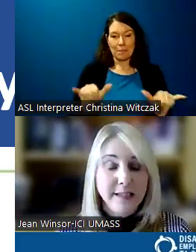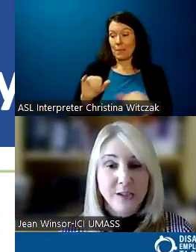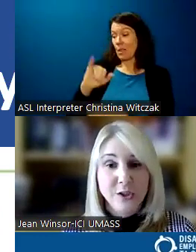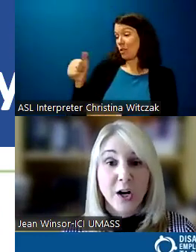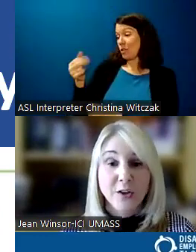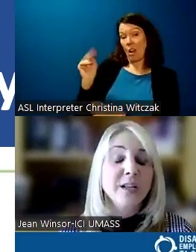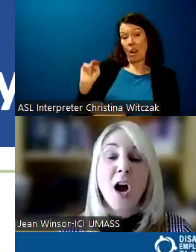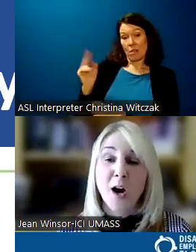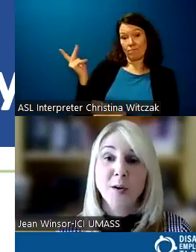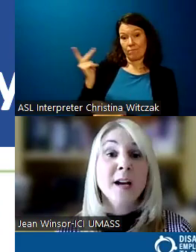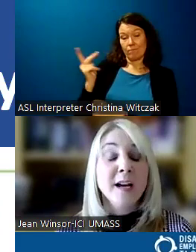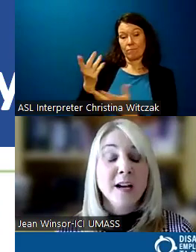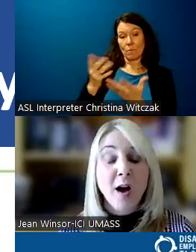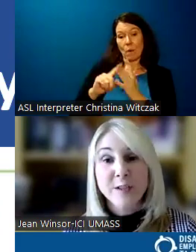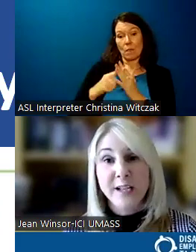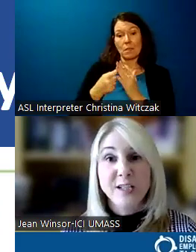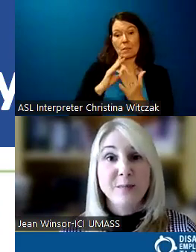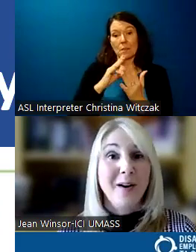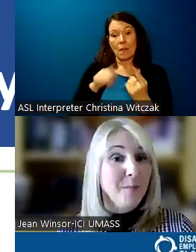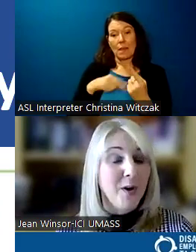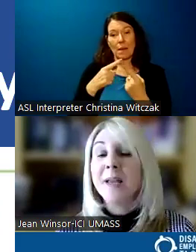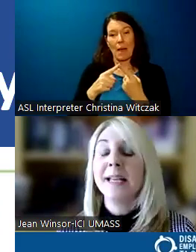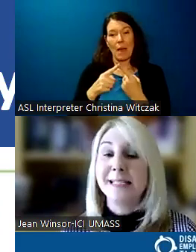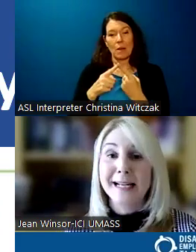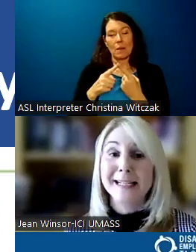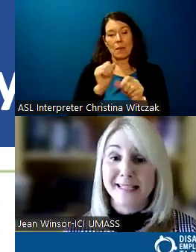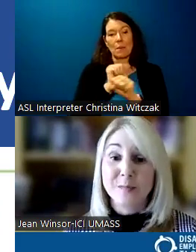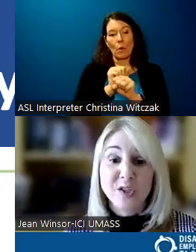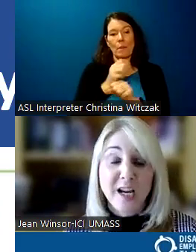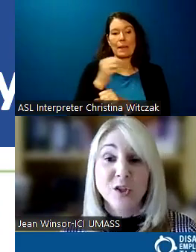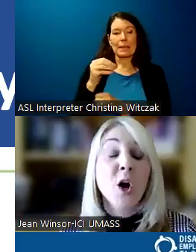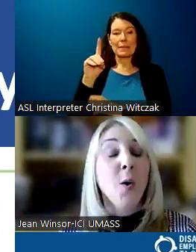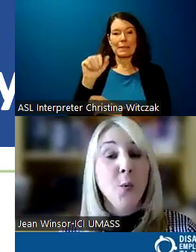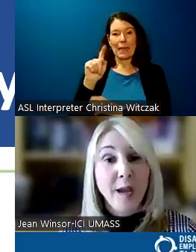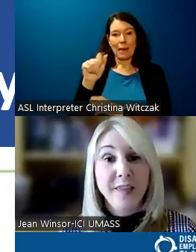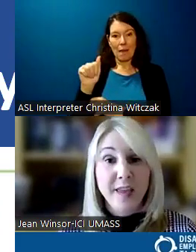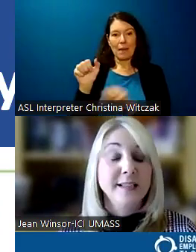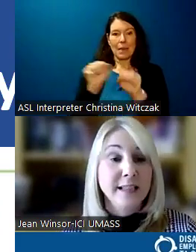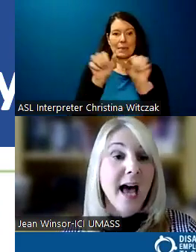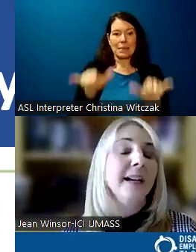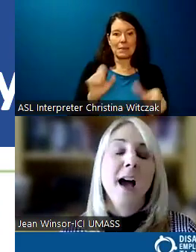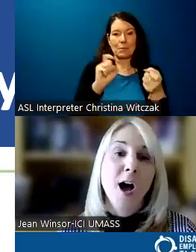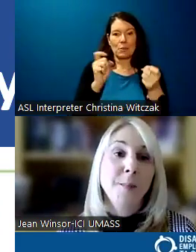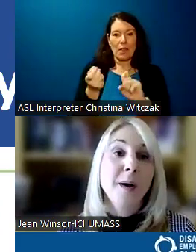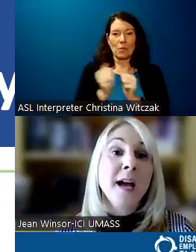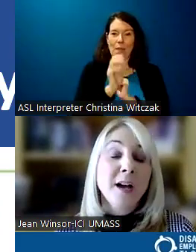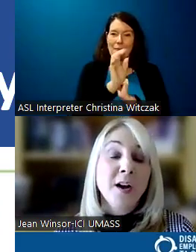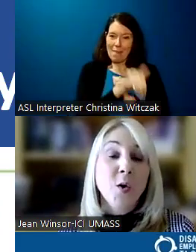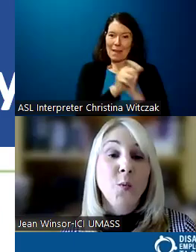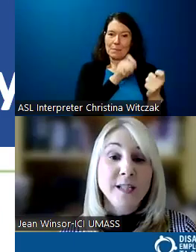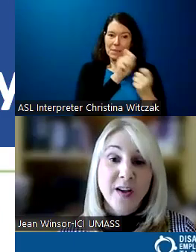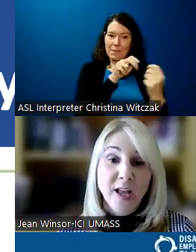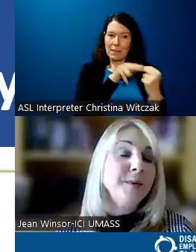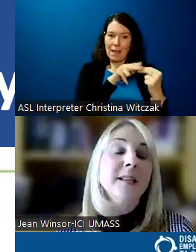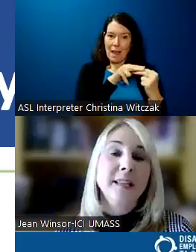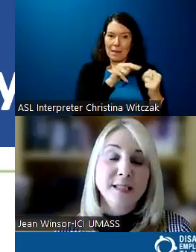always like to start our conversations about employment and data and systems change with this slide.